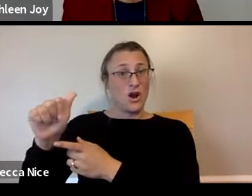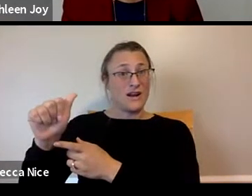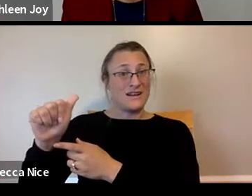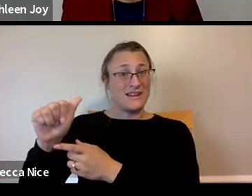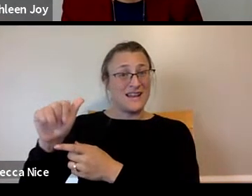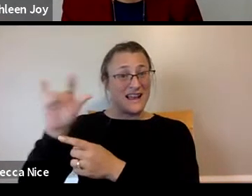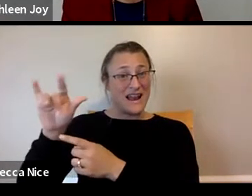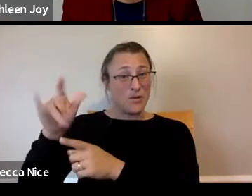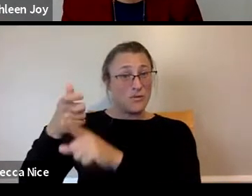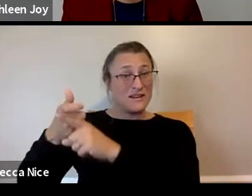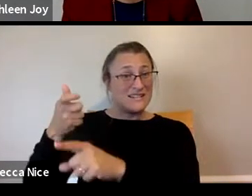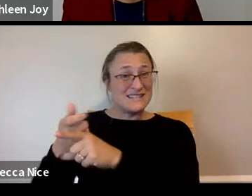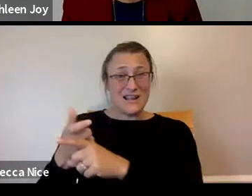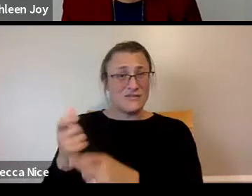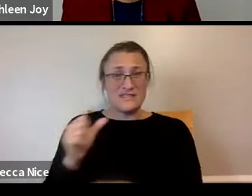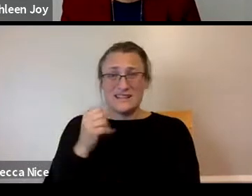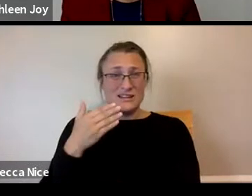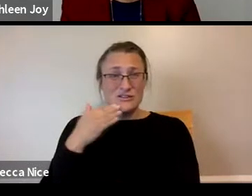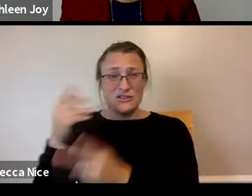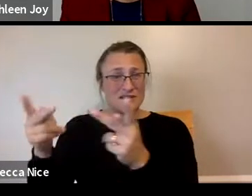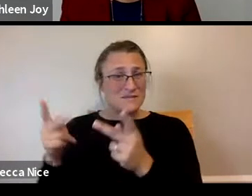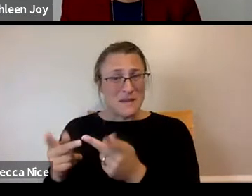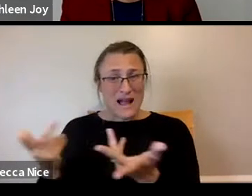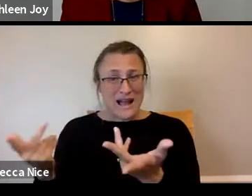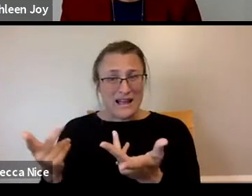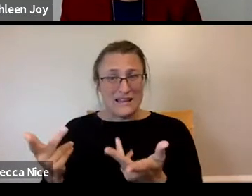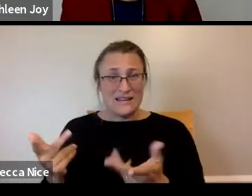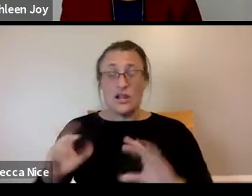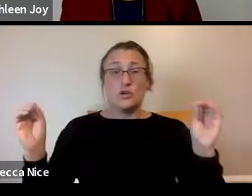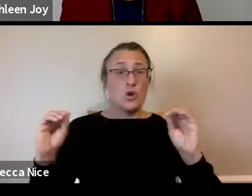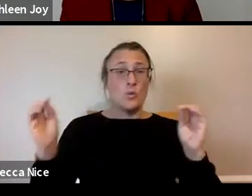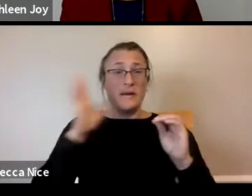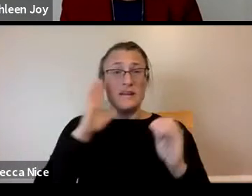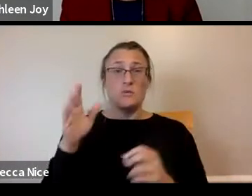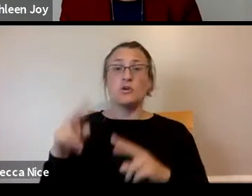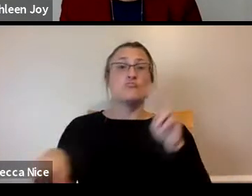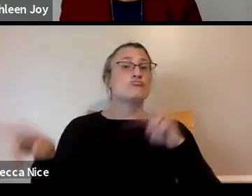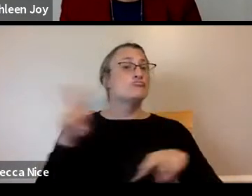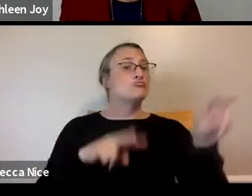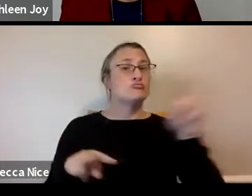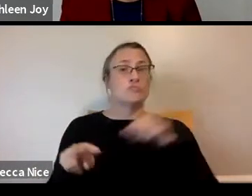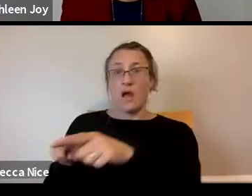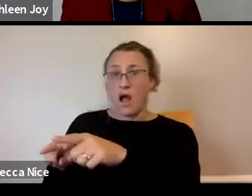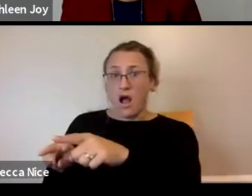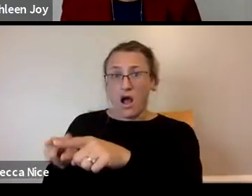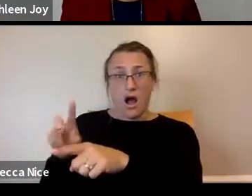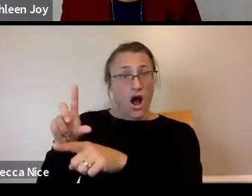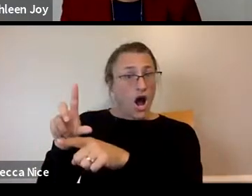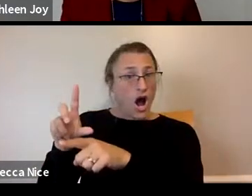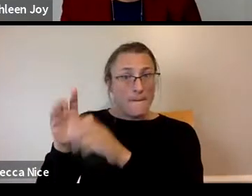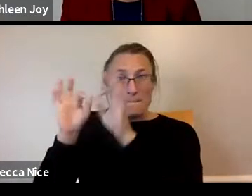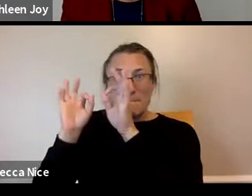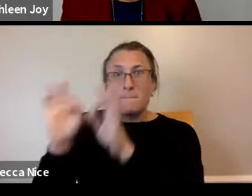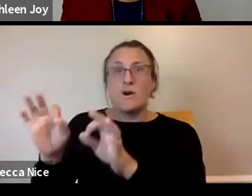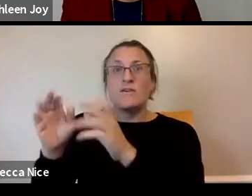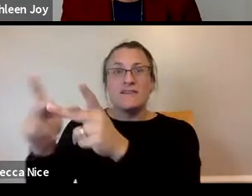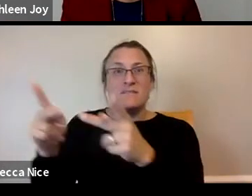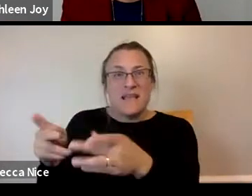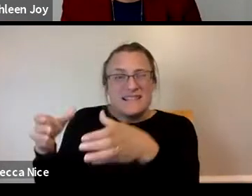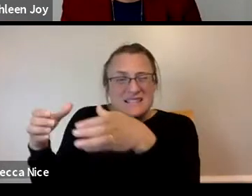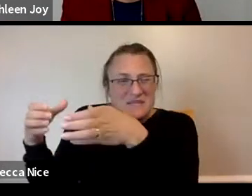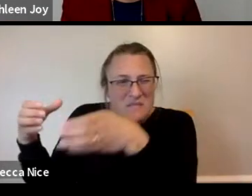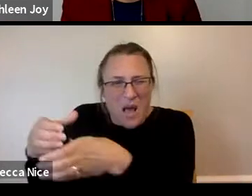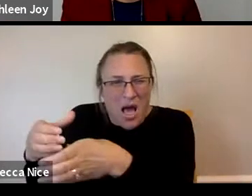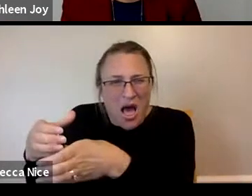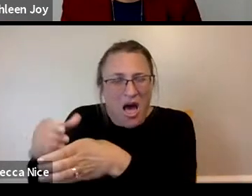No sane person would today build the 20th busiest airport in the United States on a postage stamp wedged between the